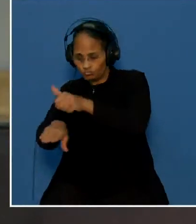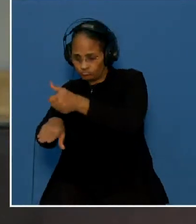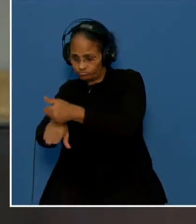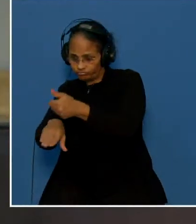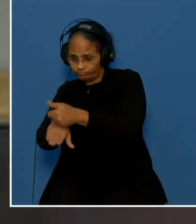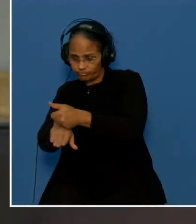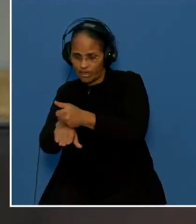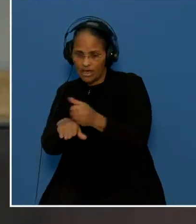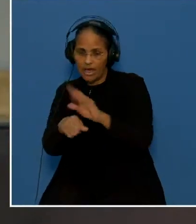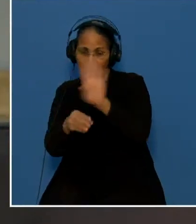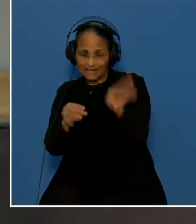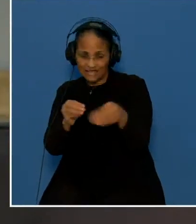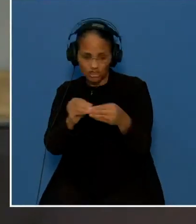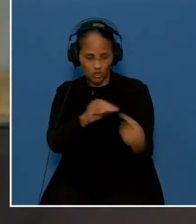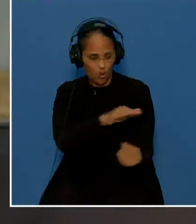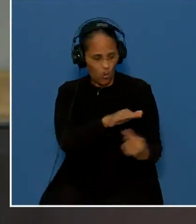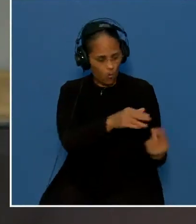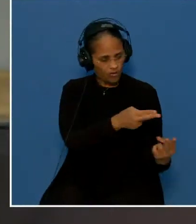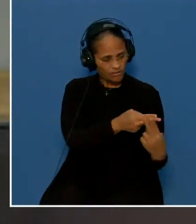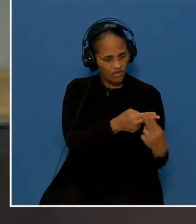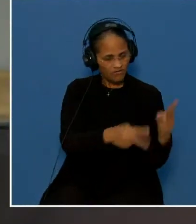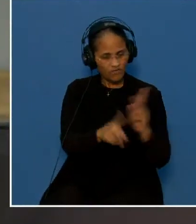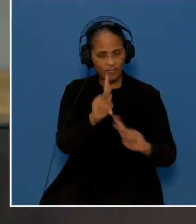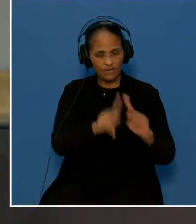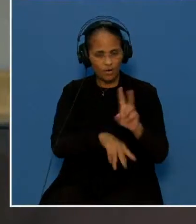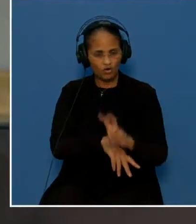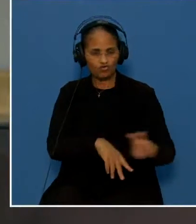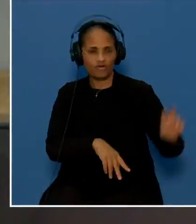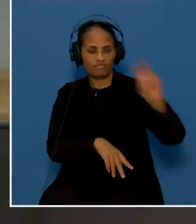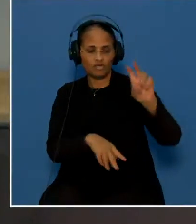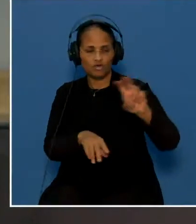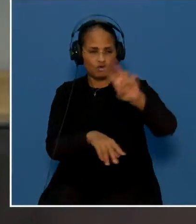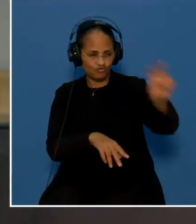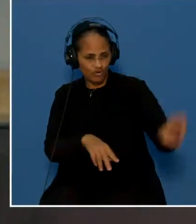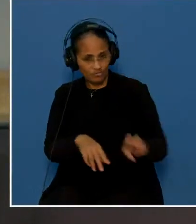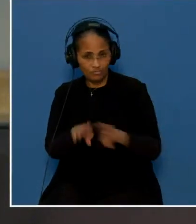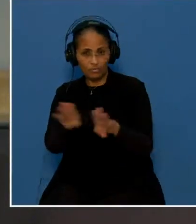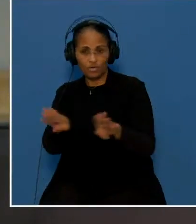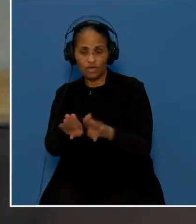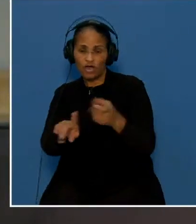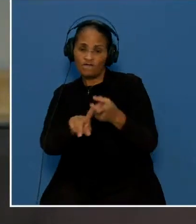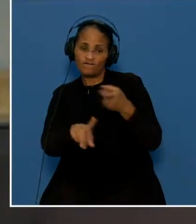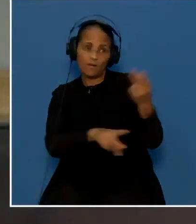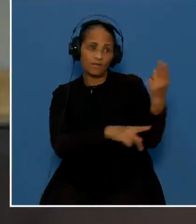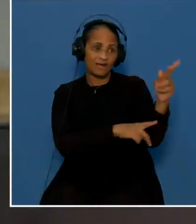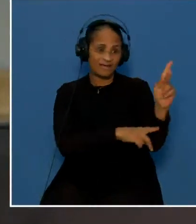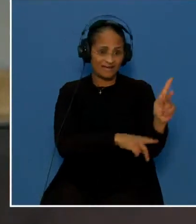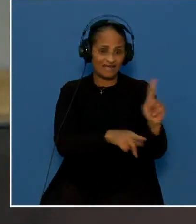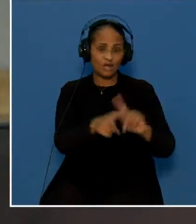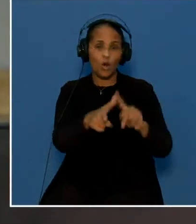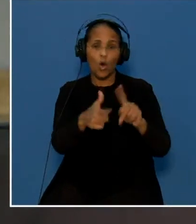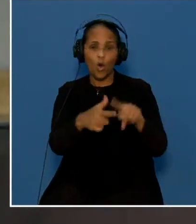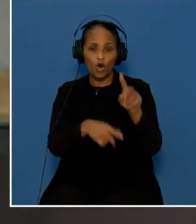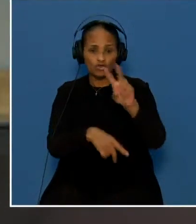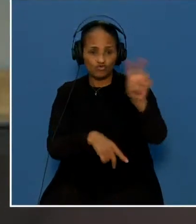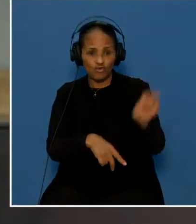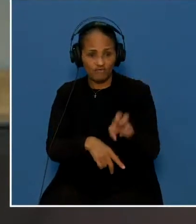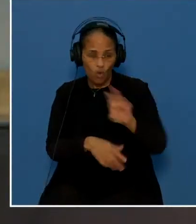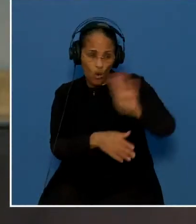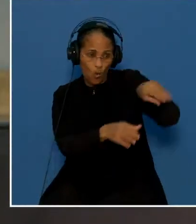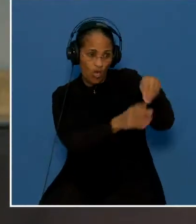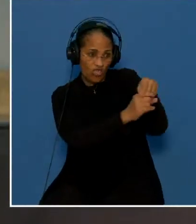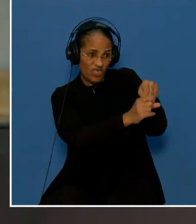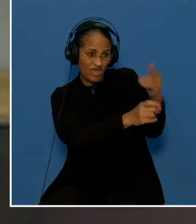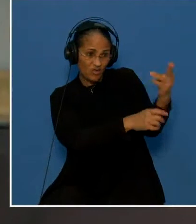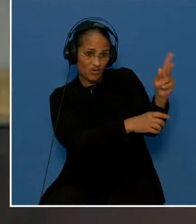additional quarantine restrictions for those persons traveling to Bermuda from the United Kingdom or for those who have traveled in the United